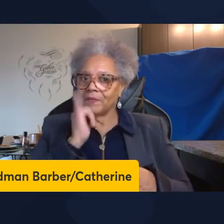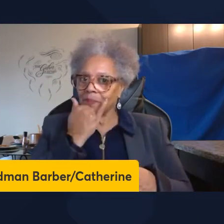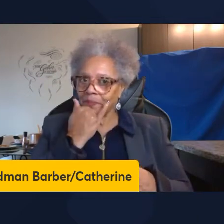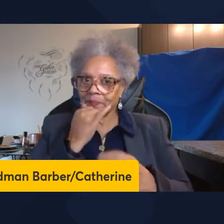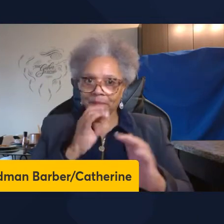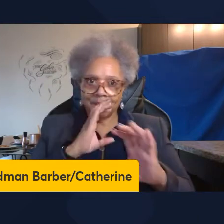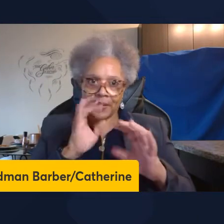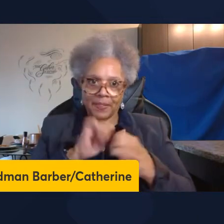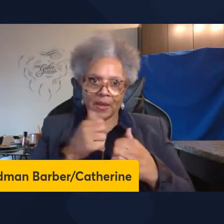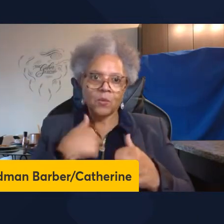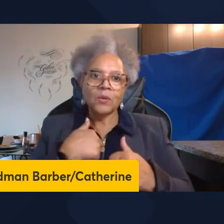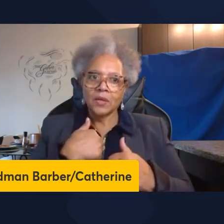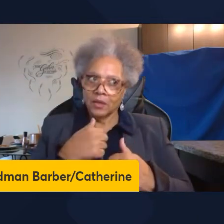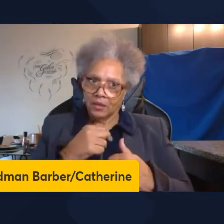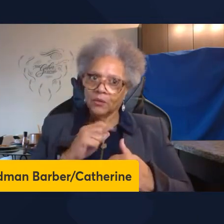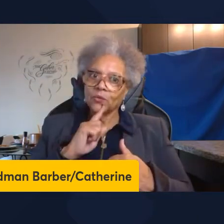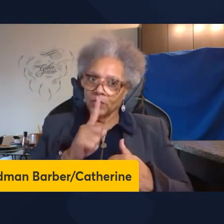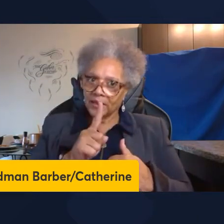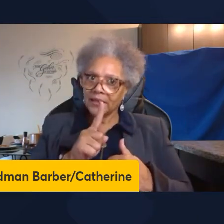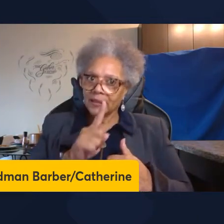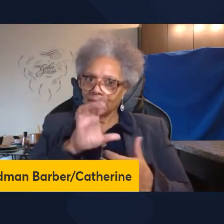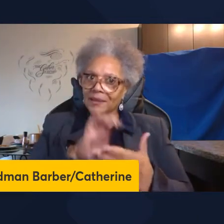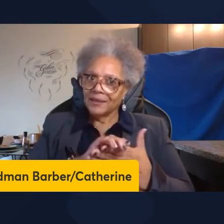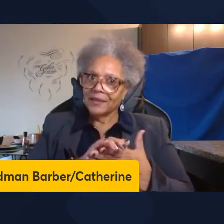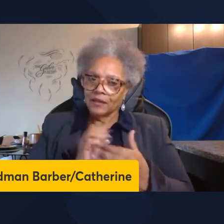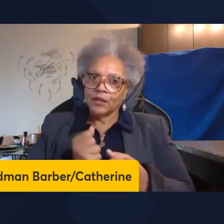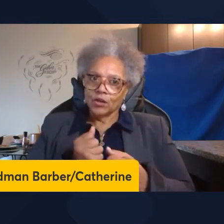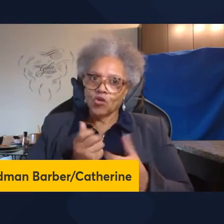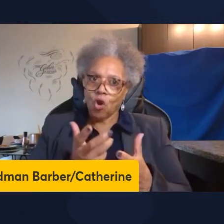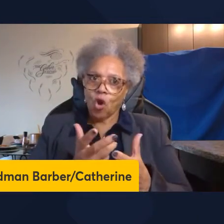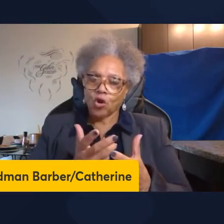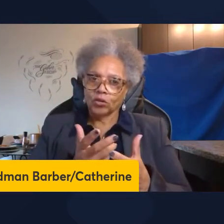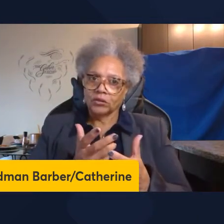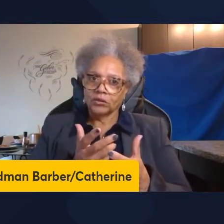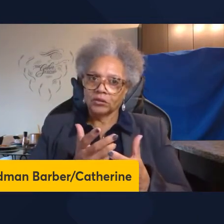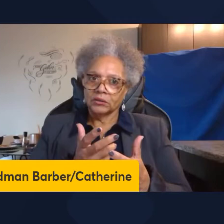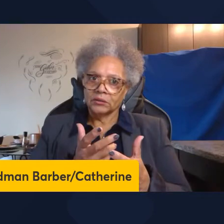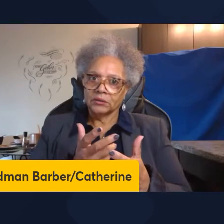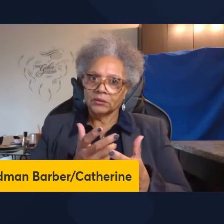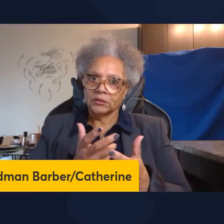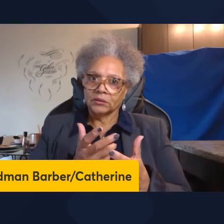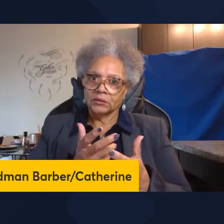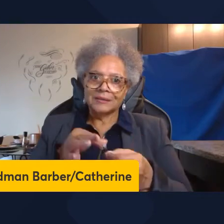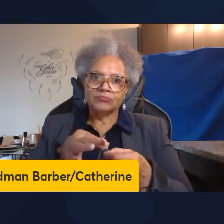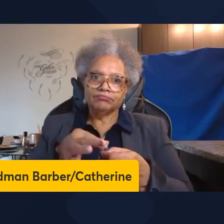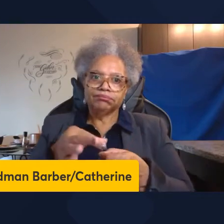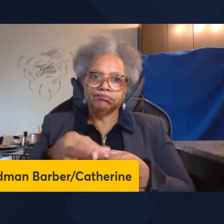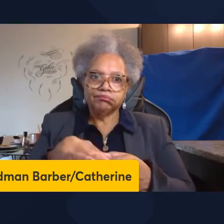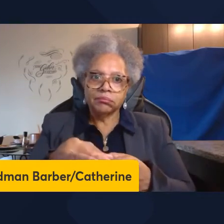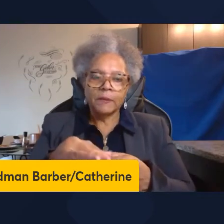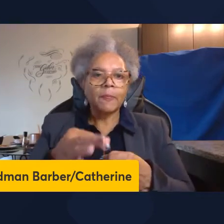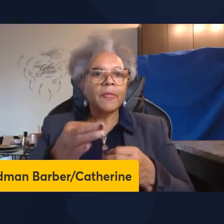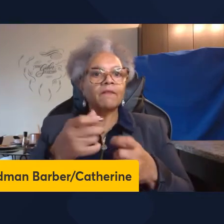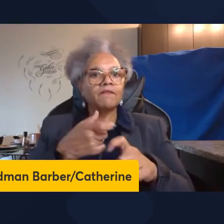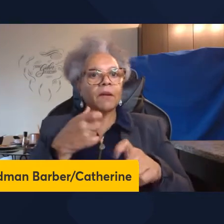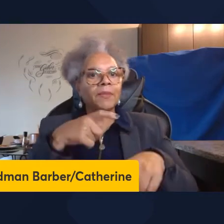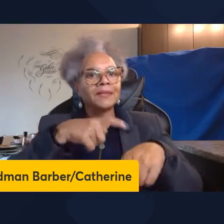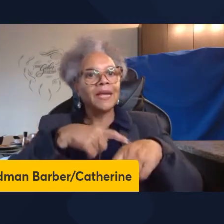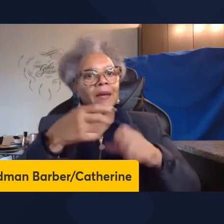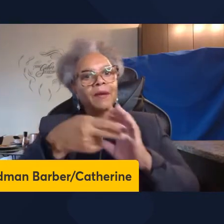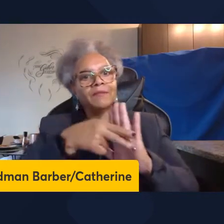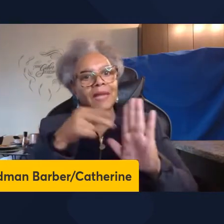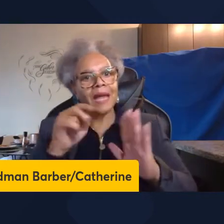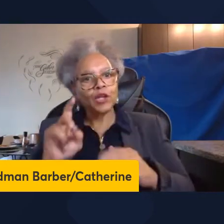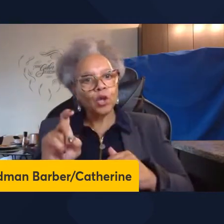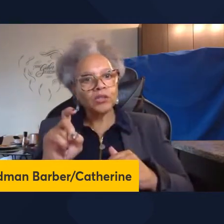do believe could be causing this dramatic delay in the time to diagnosis for those